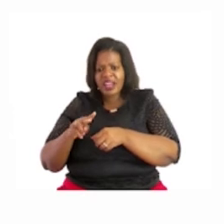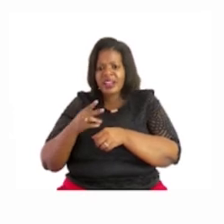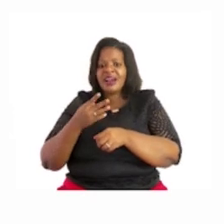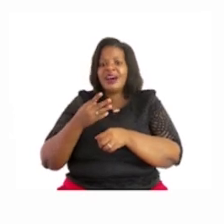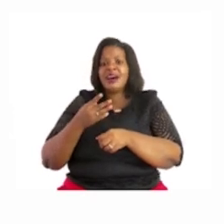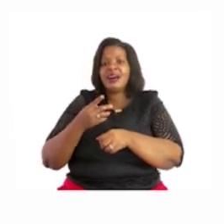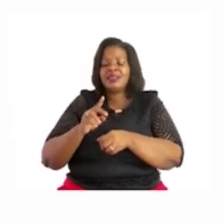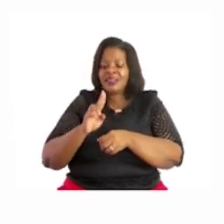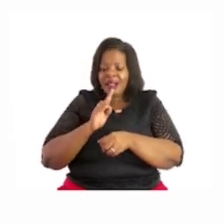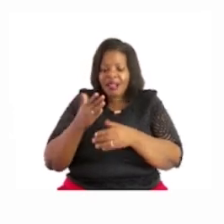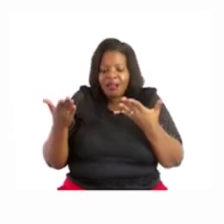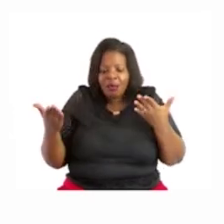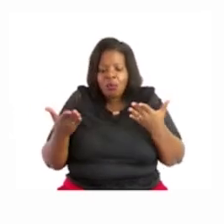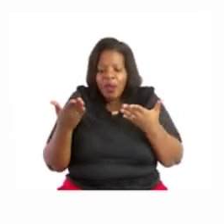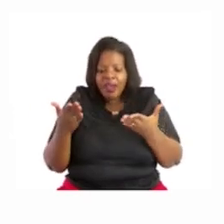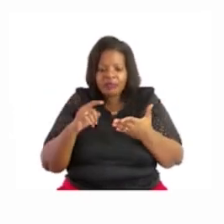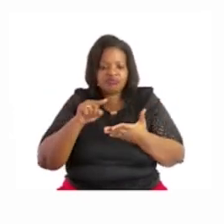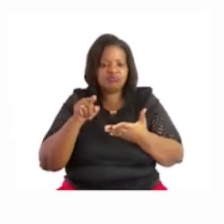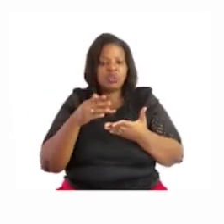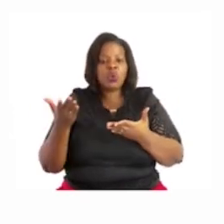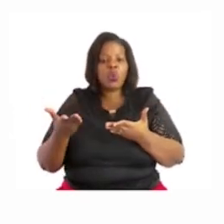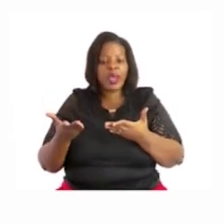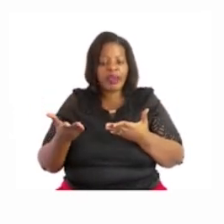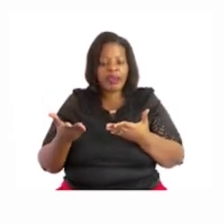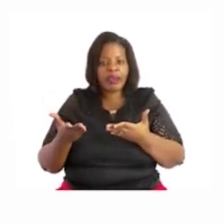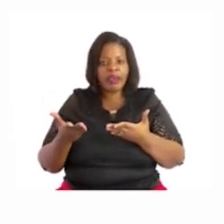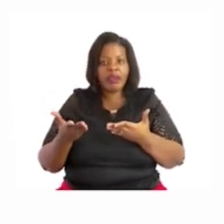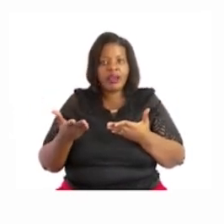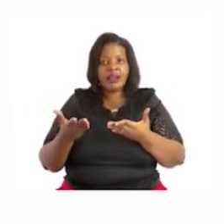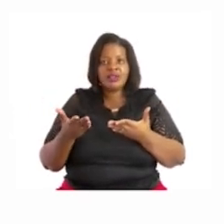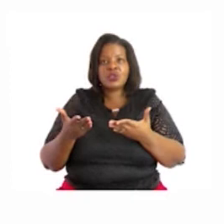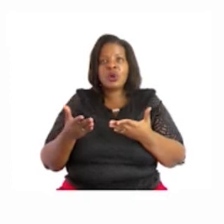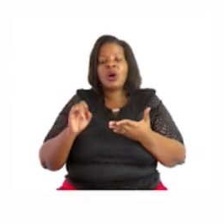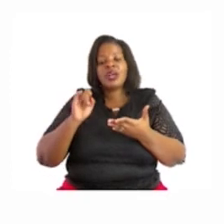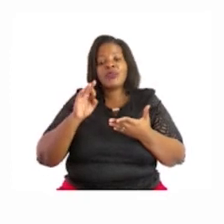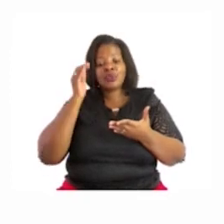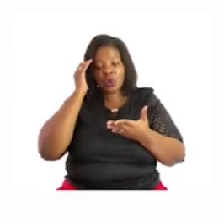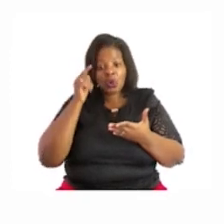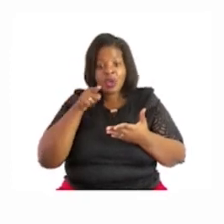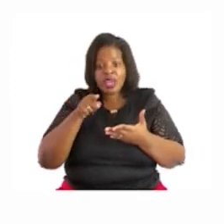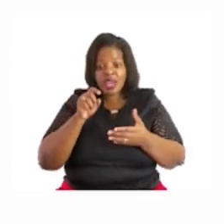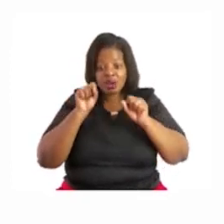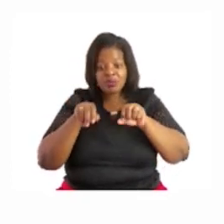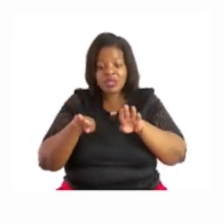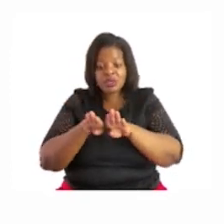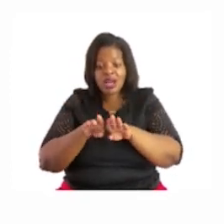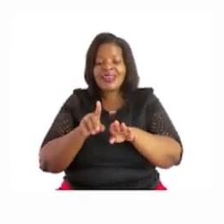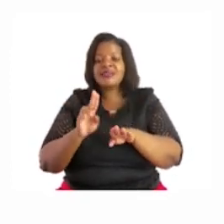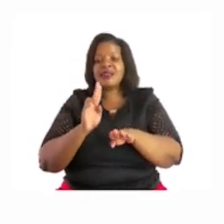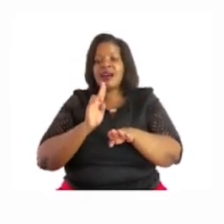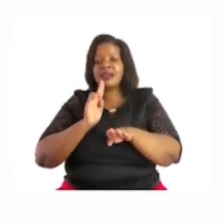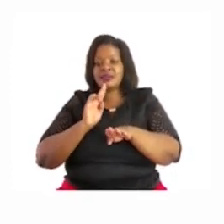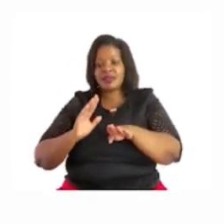So where you find here is supposed to be like this, then that is what you have to give as a